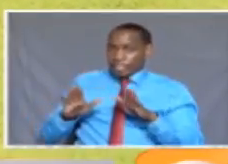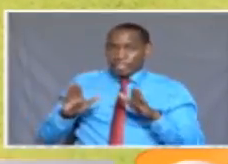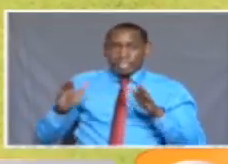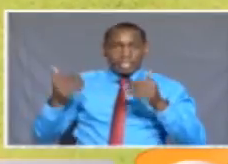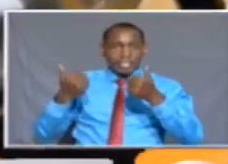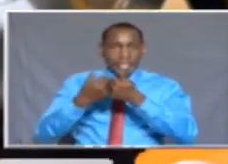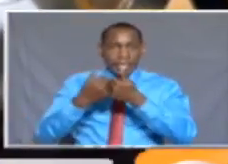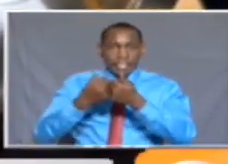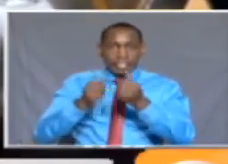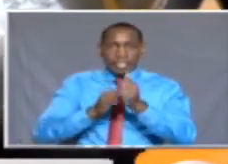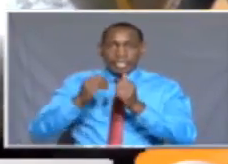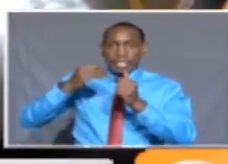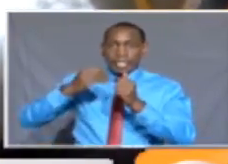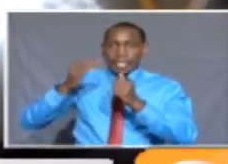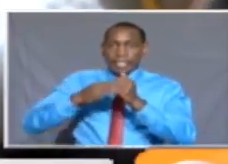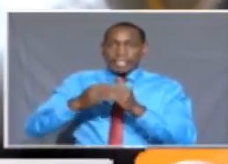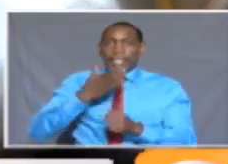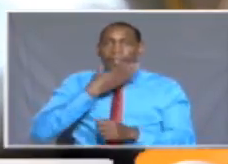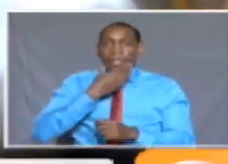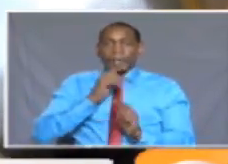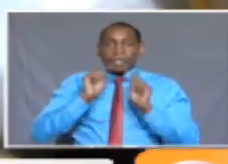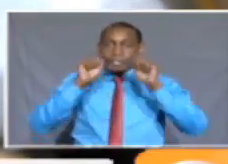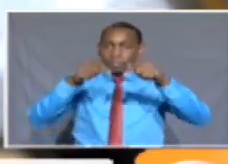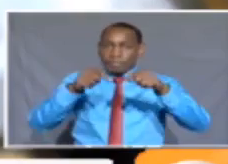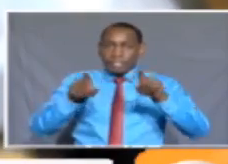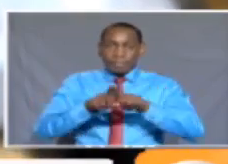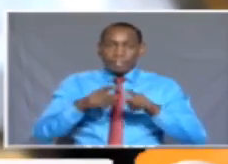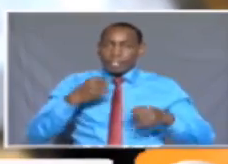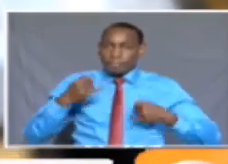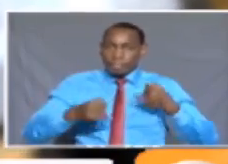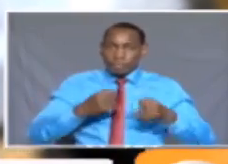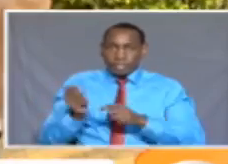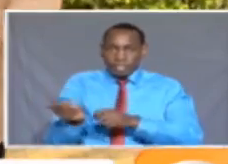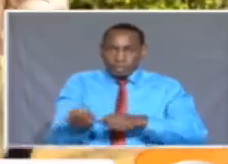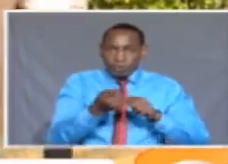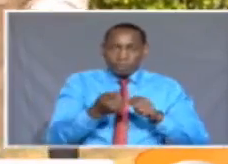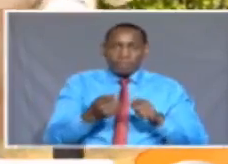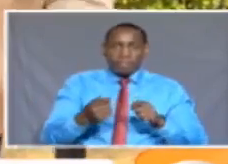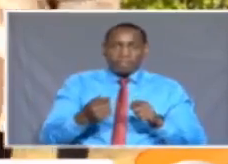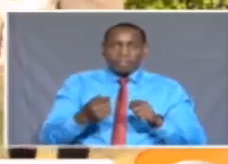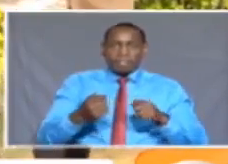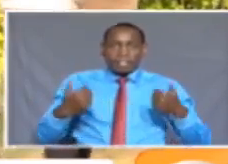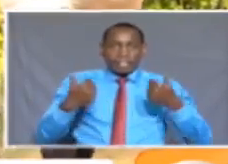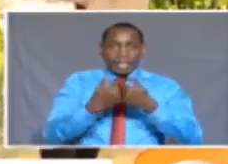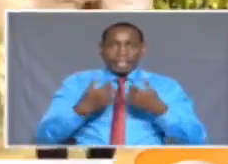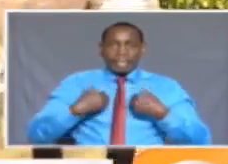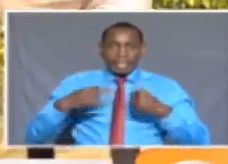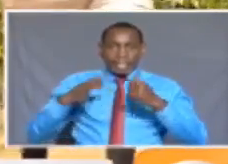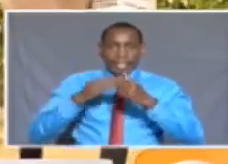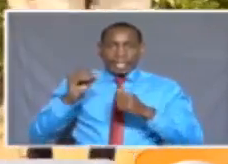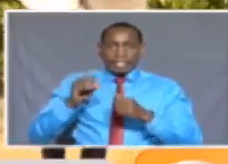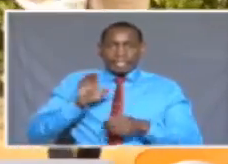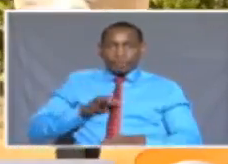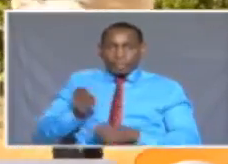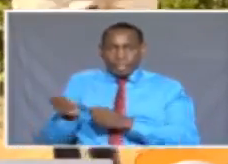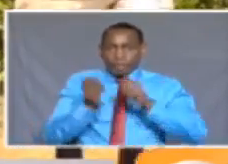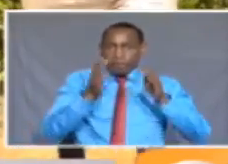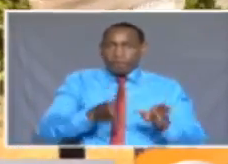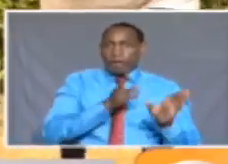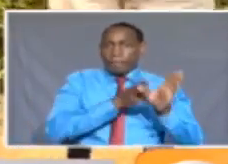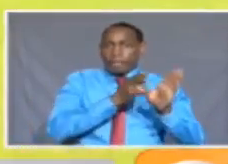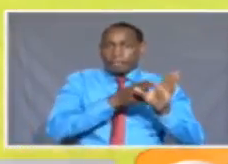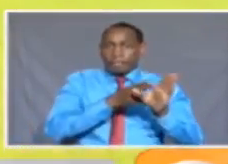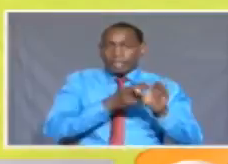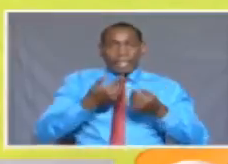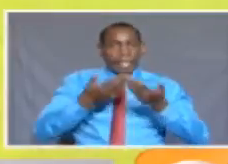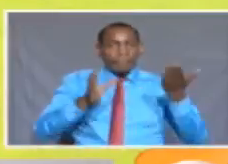of 18, the men took to the course to also enjoy a round of golf. The event, which had 80 female golfers taking part in from